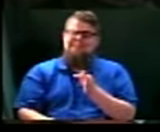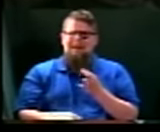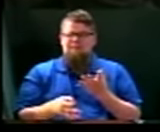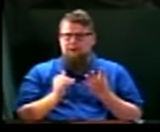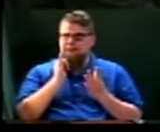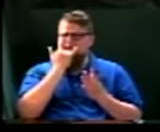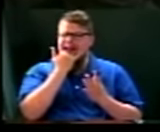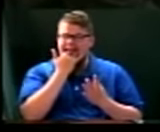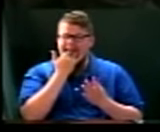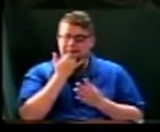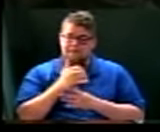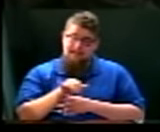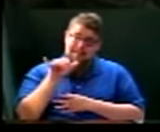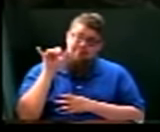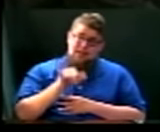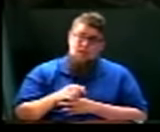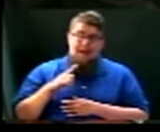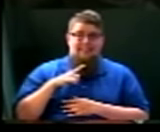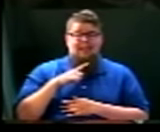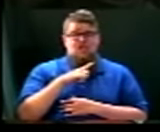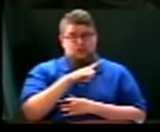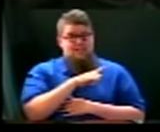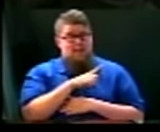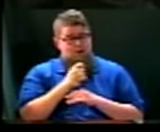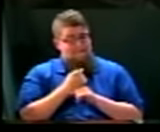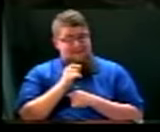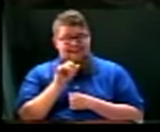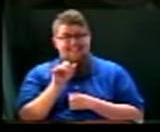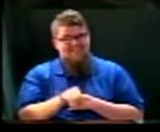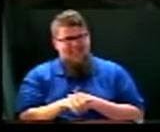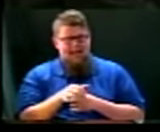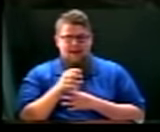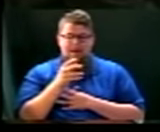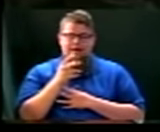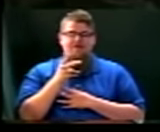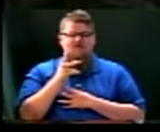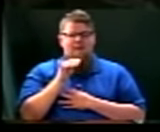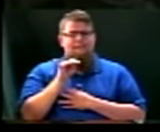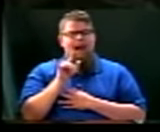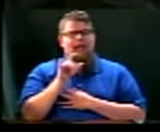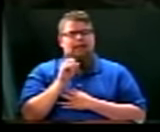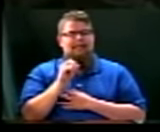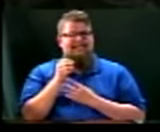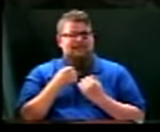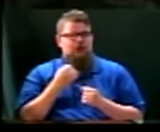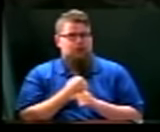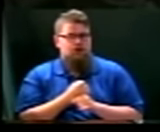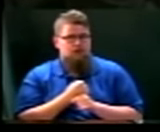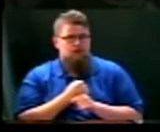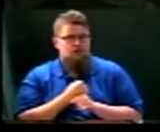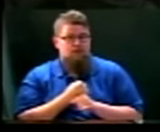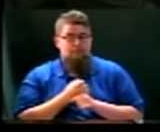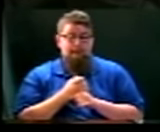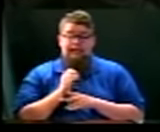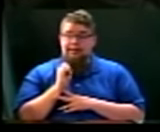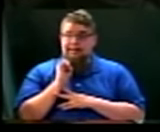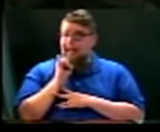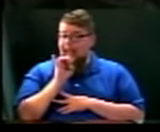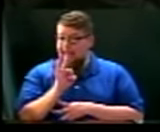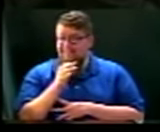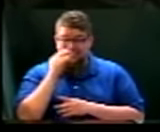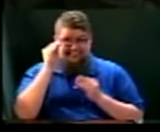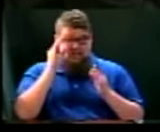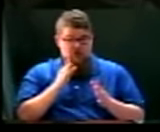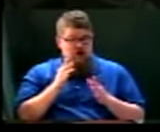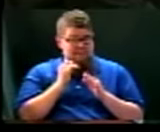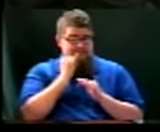that is why the legislature made this a pilot year. Even if a teacher made a mistake, why